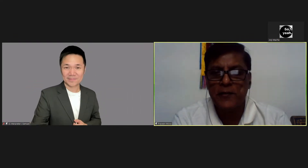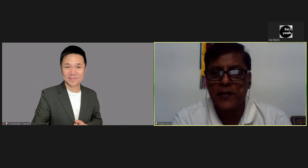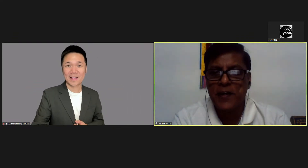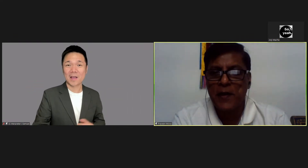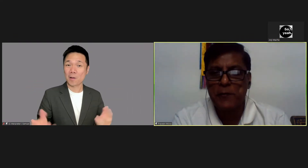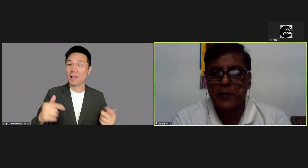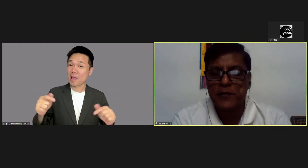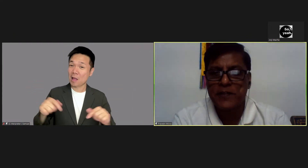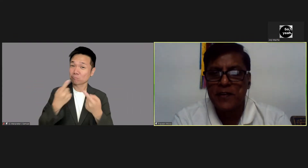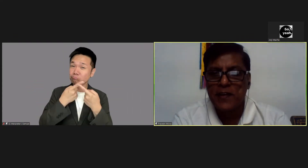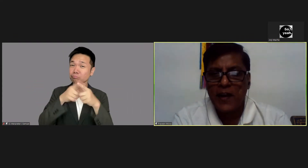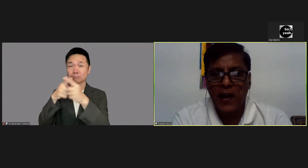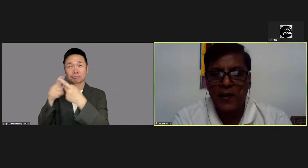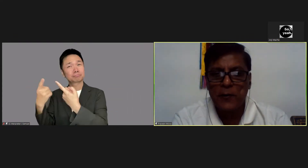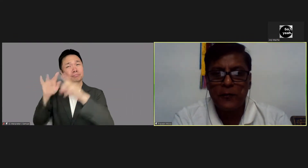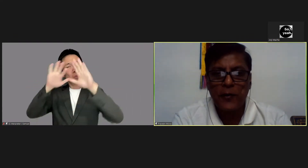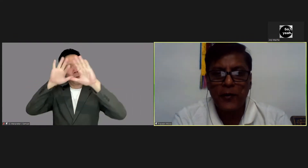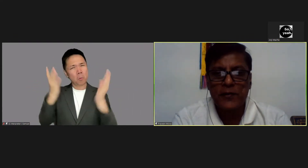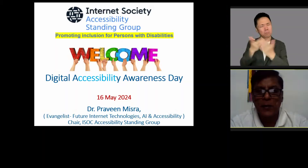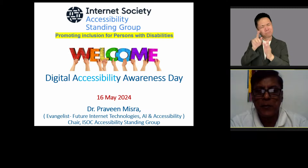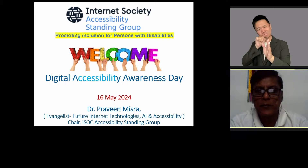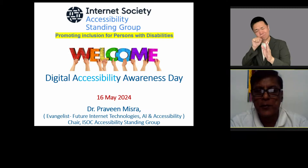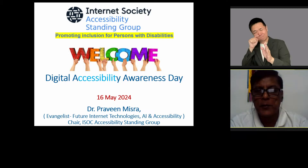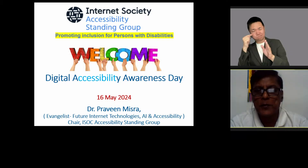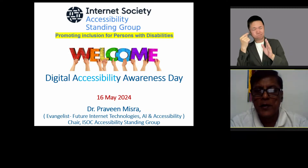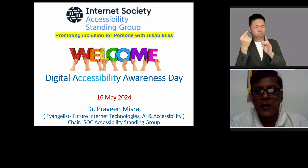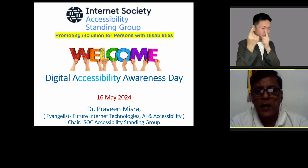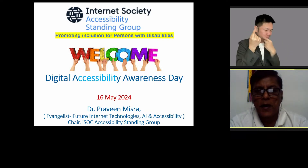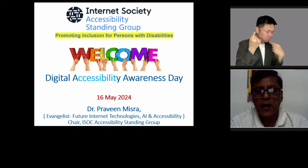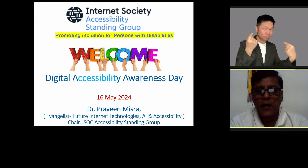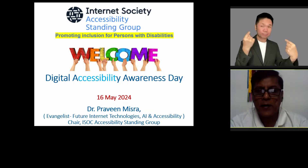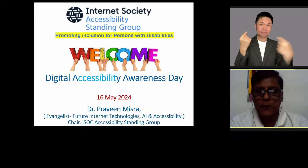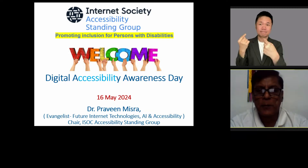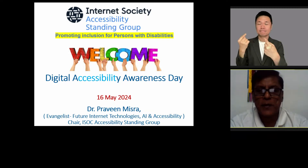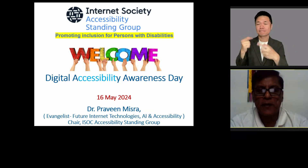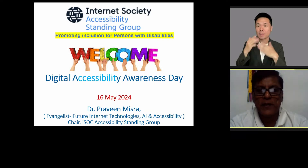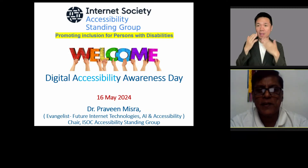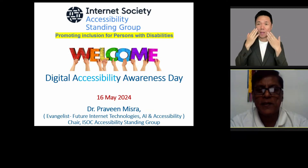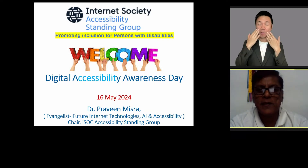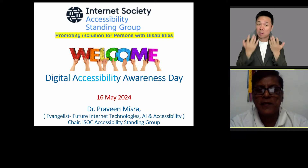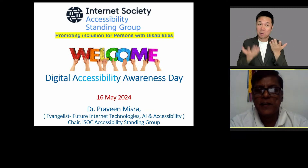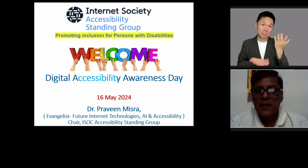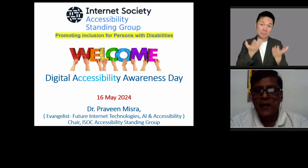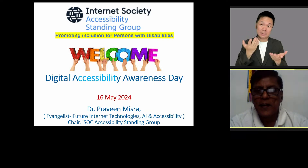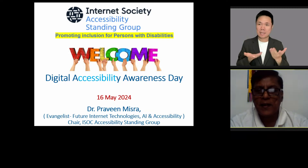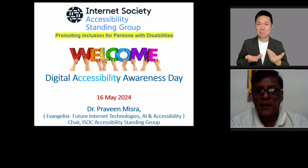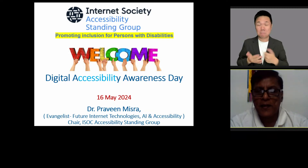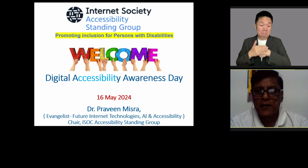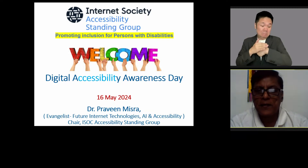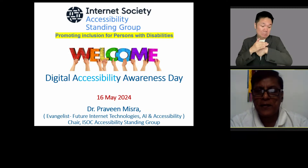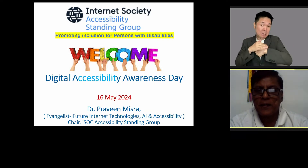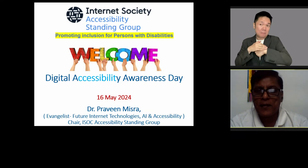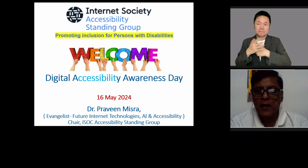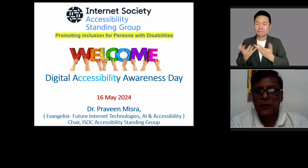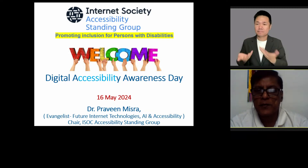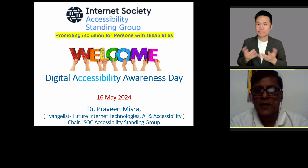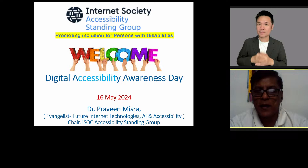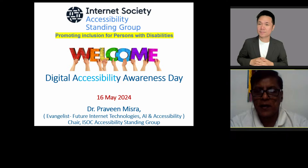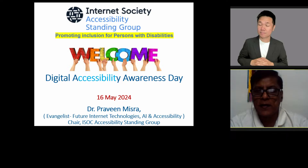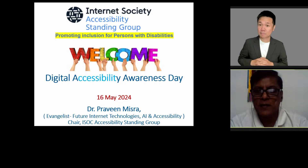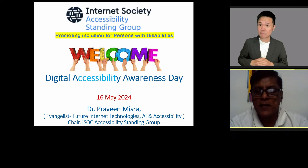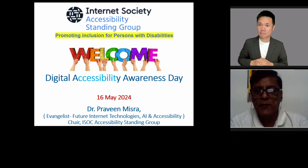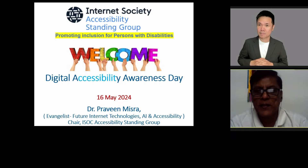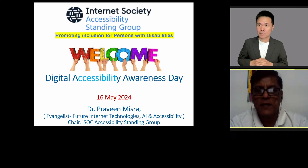very different time zones. I know for some of you, it would be a very, uh, I would